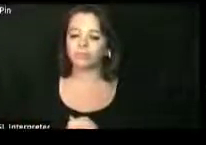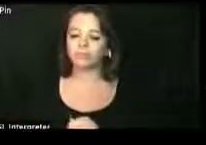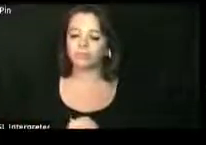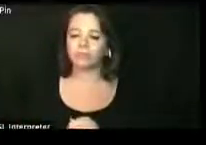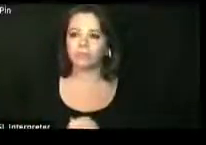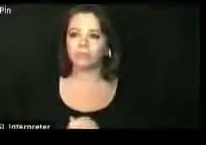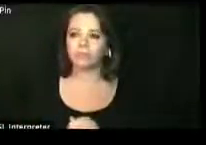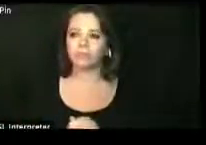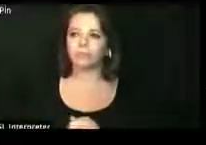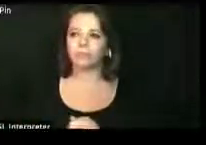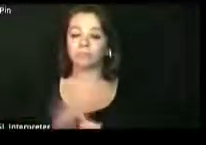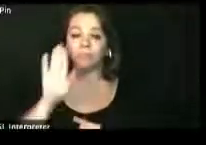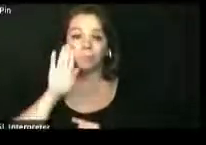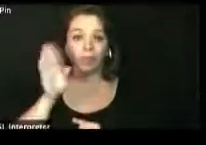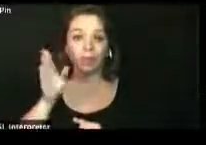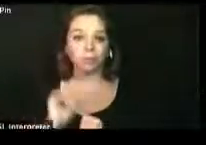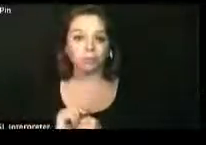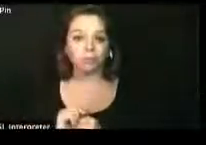Hello?